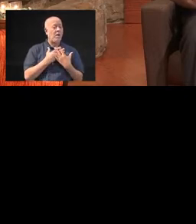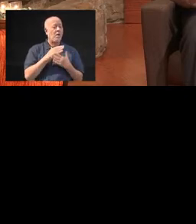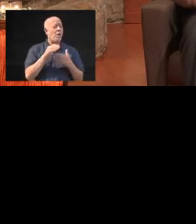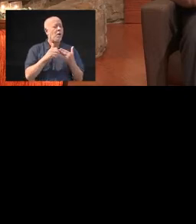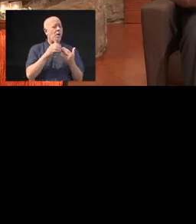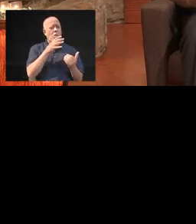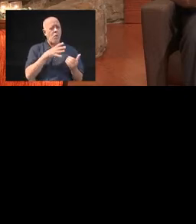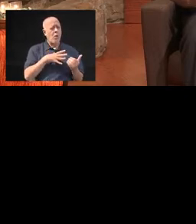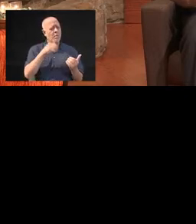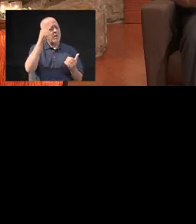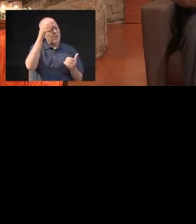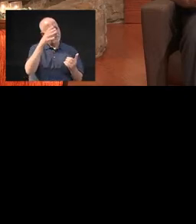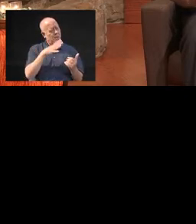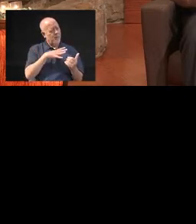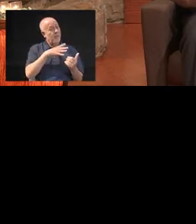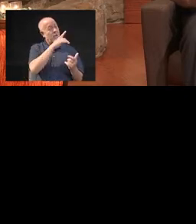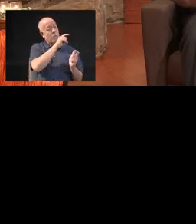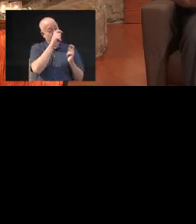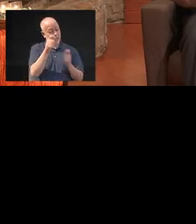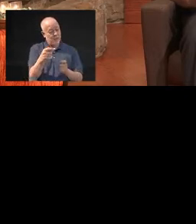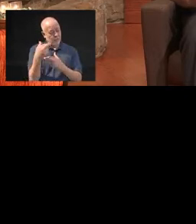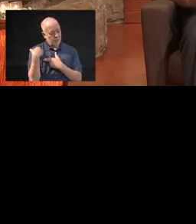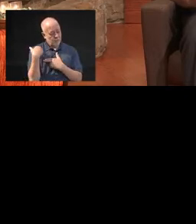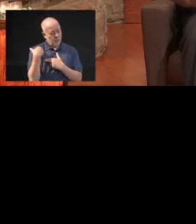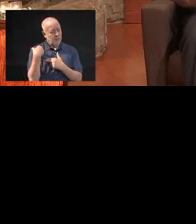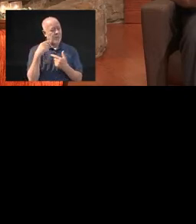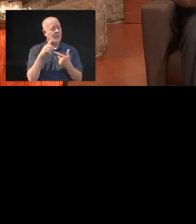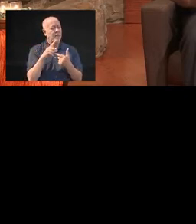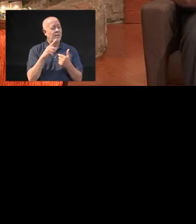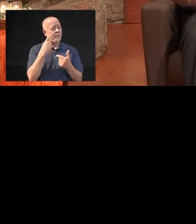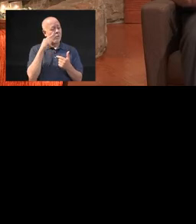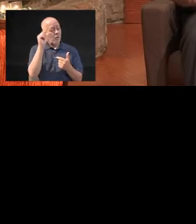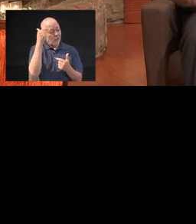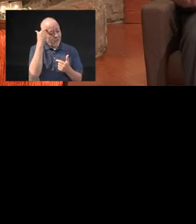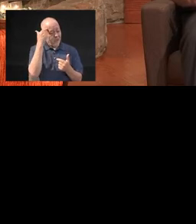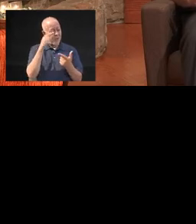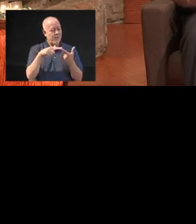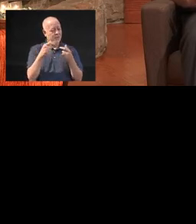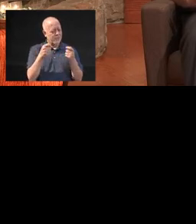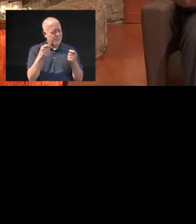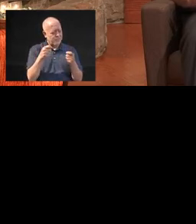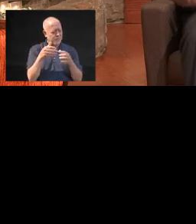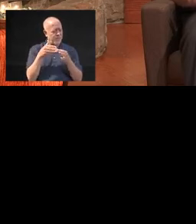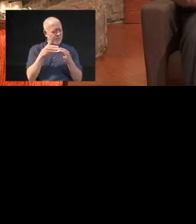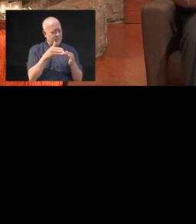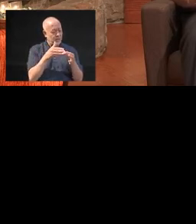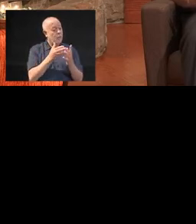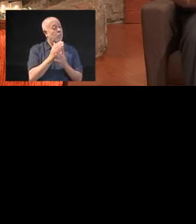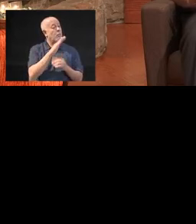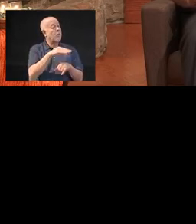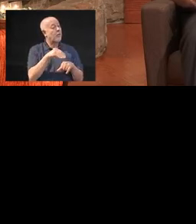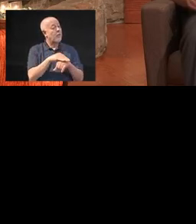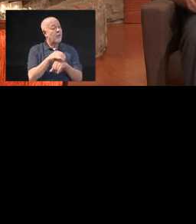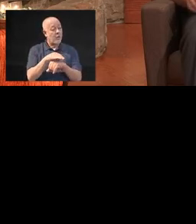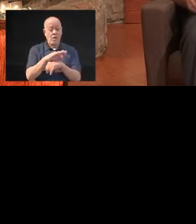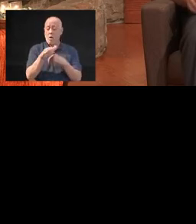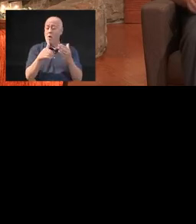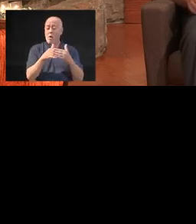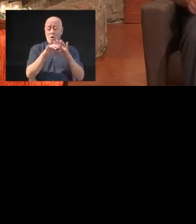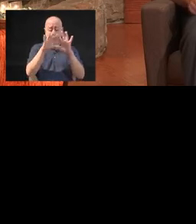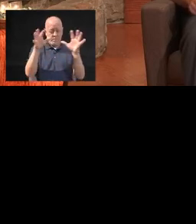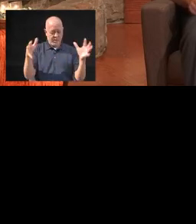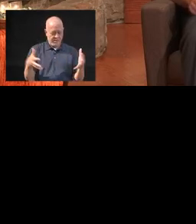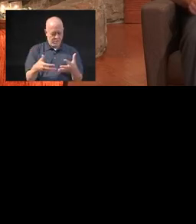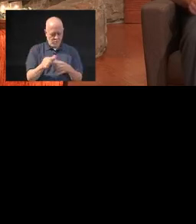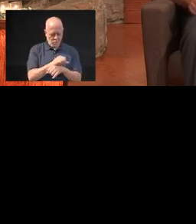men to whom you have committed the responsibility of government and leadership, that by their counsel, all nations and peoples may